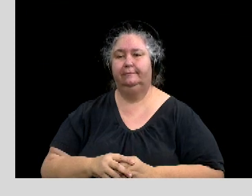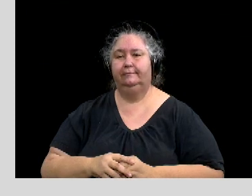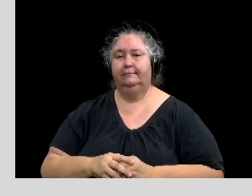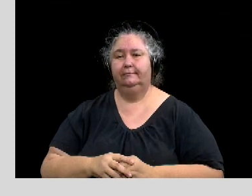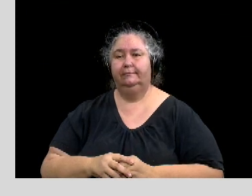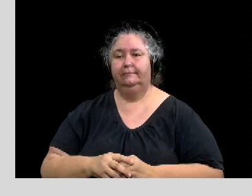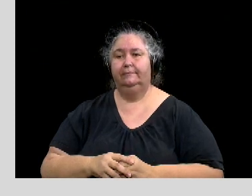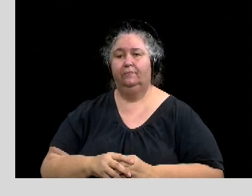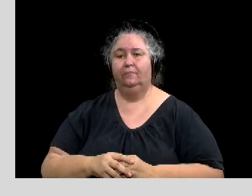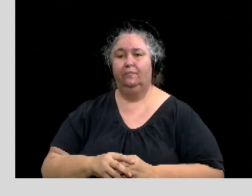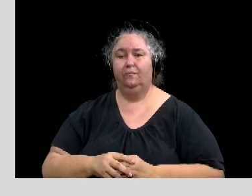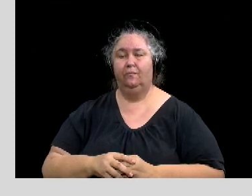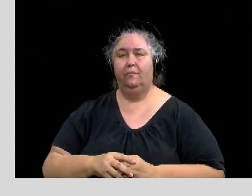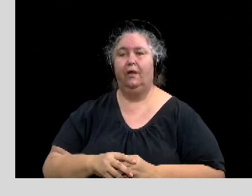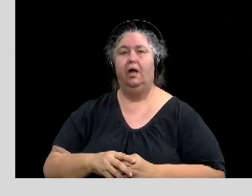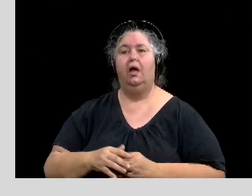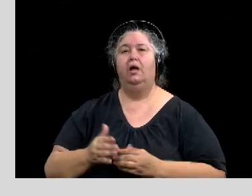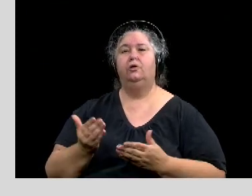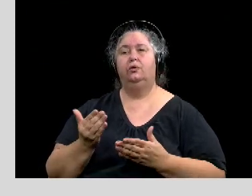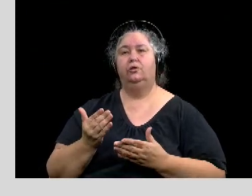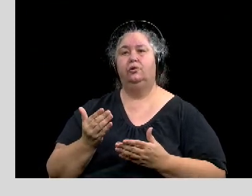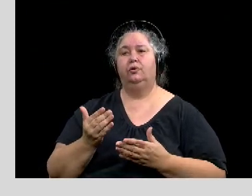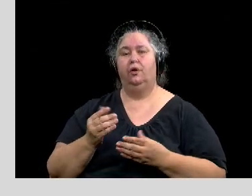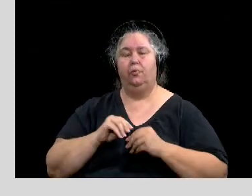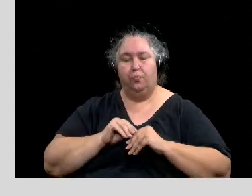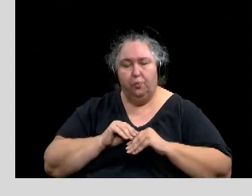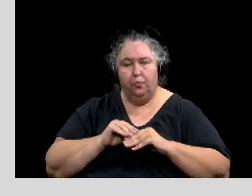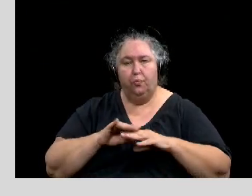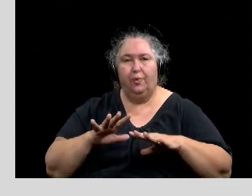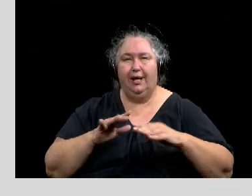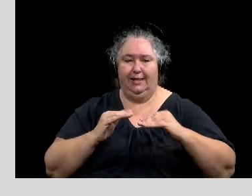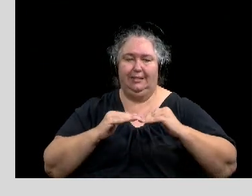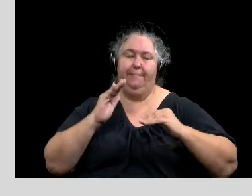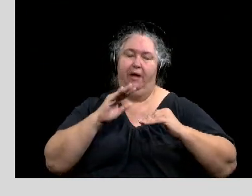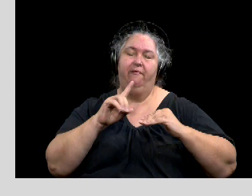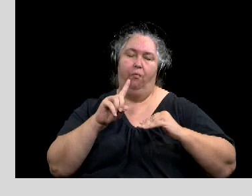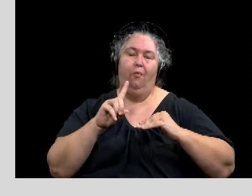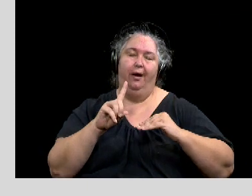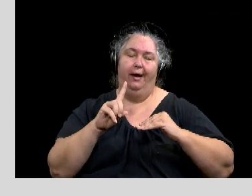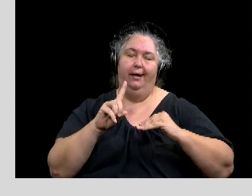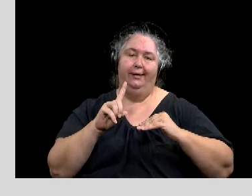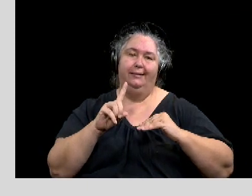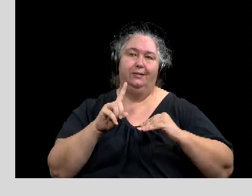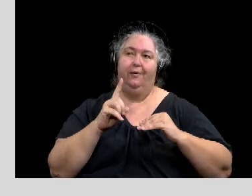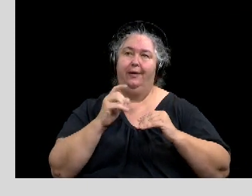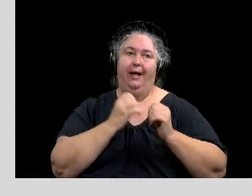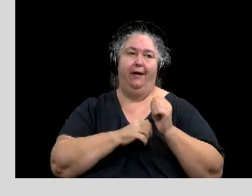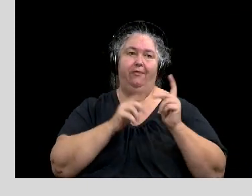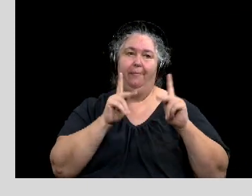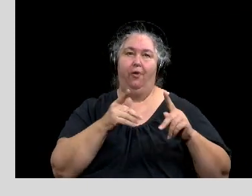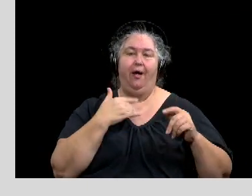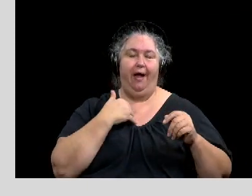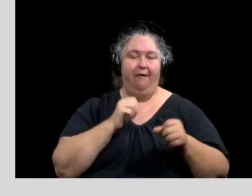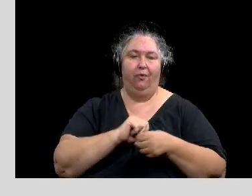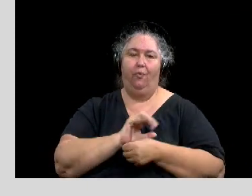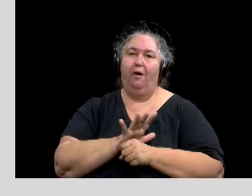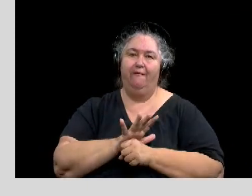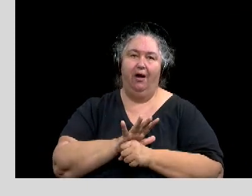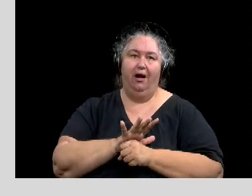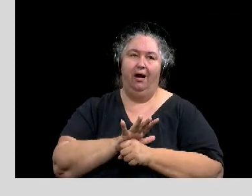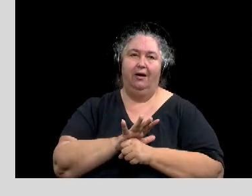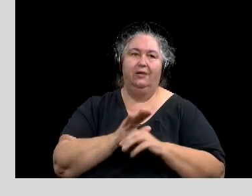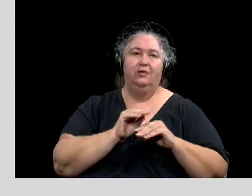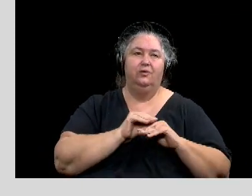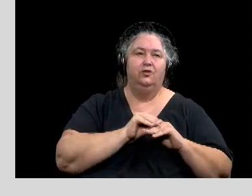Our effective reproduction rate remains above 1. So every individual who has the coronavirus spreads